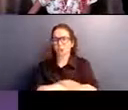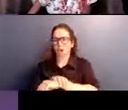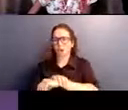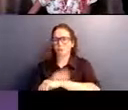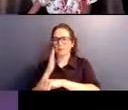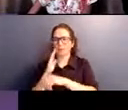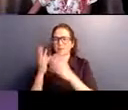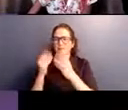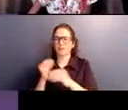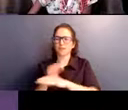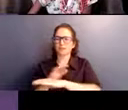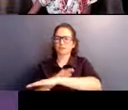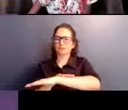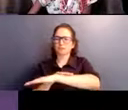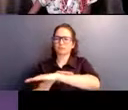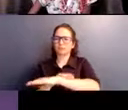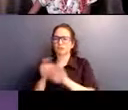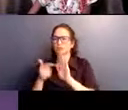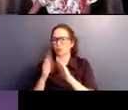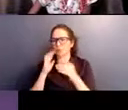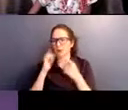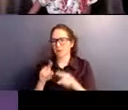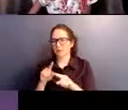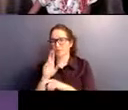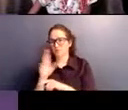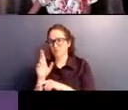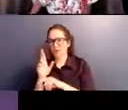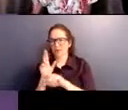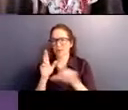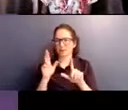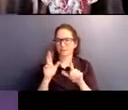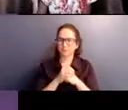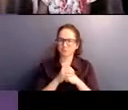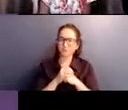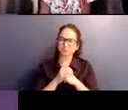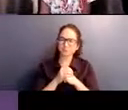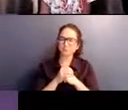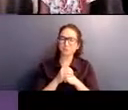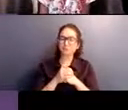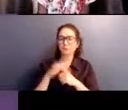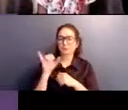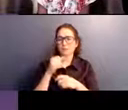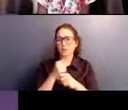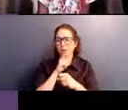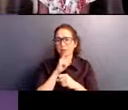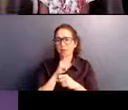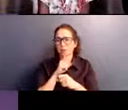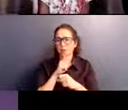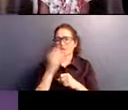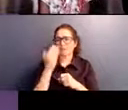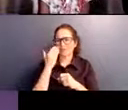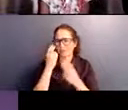softly verbalize what's going to happen to the right, to the left. In that case, also be sure that the chairs and